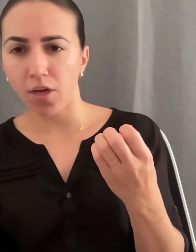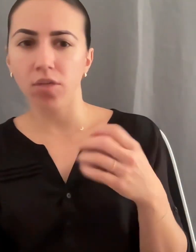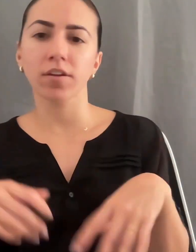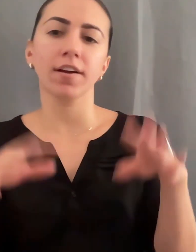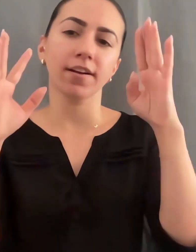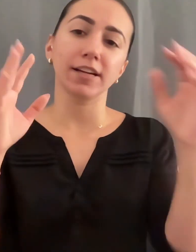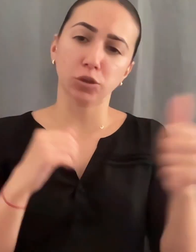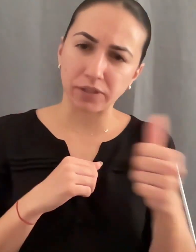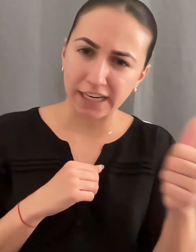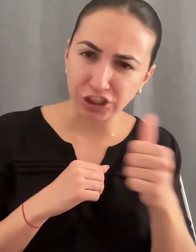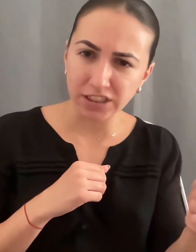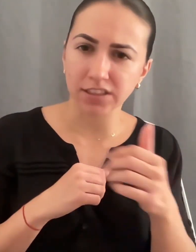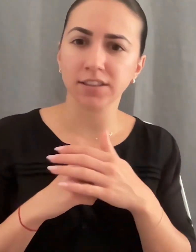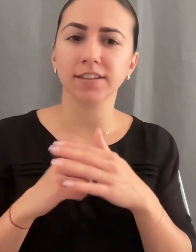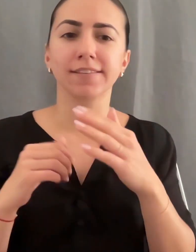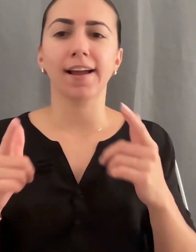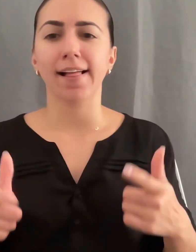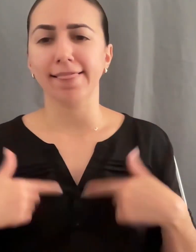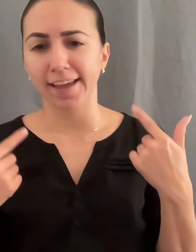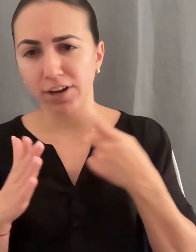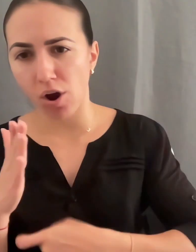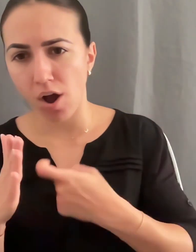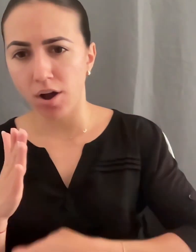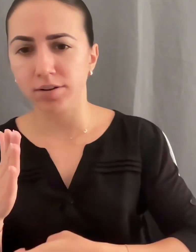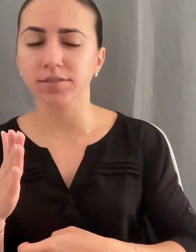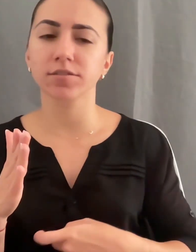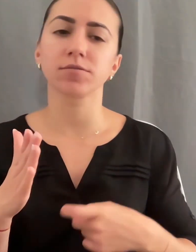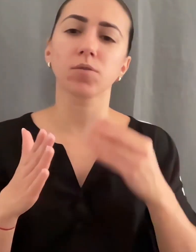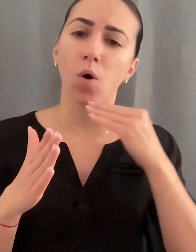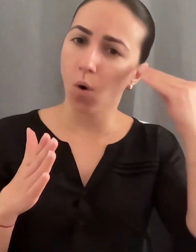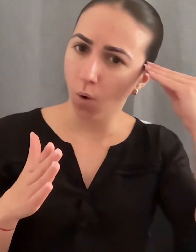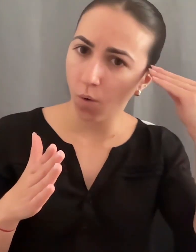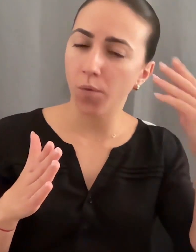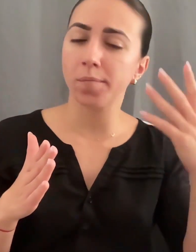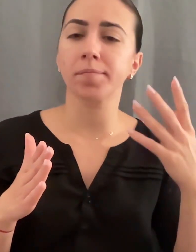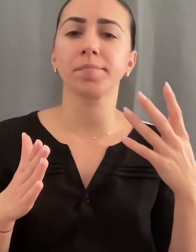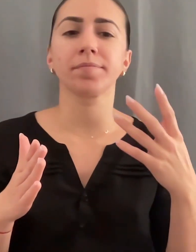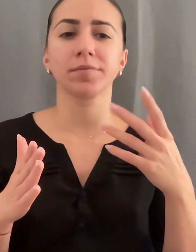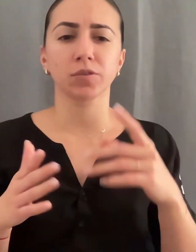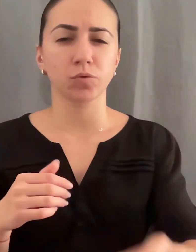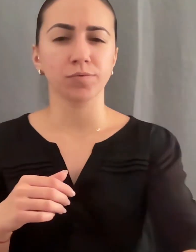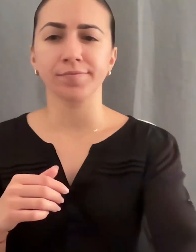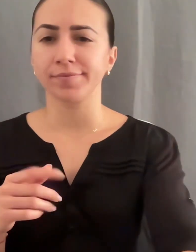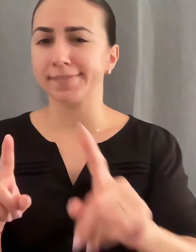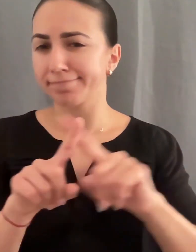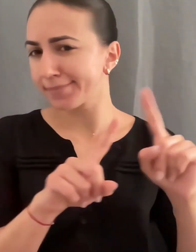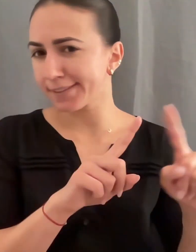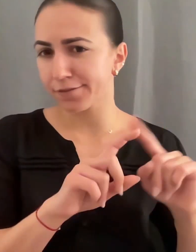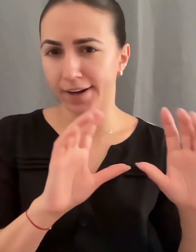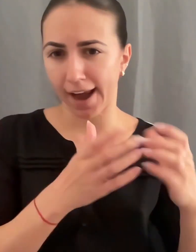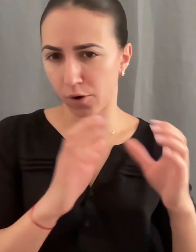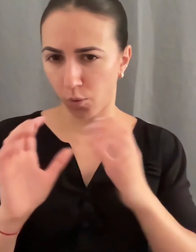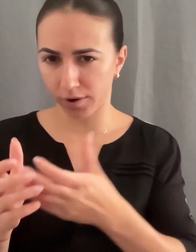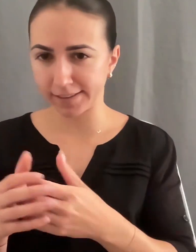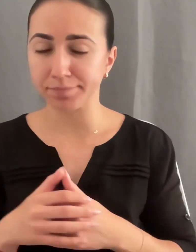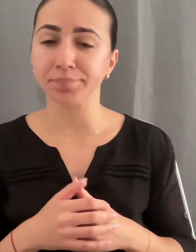to transportation, daily living expenses, home, and quite a bit of other categories as well.